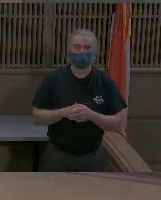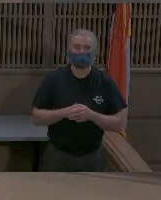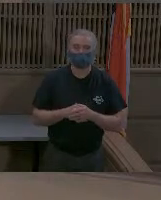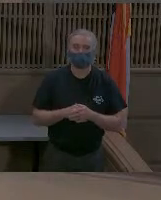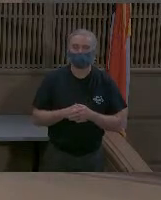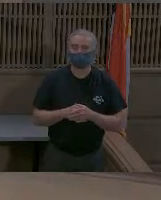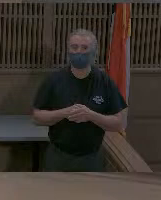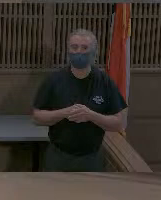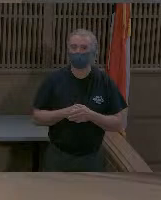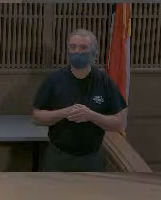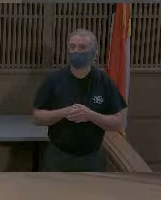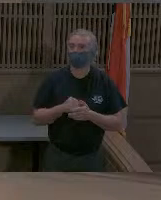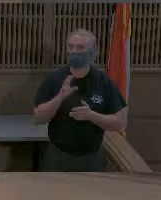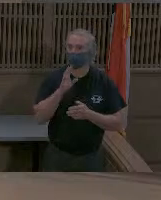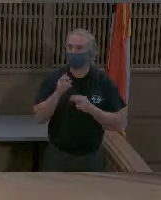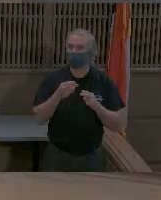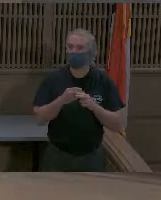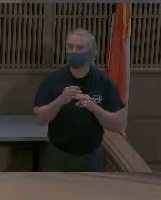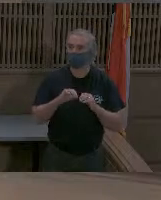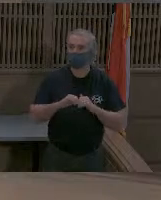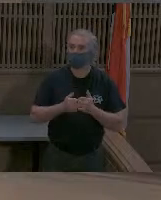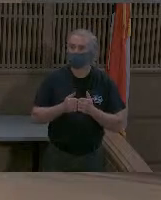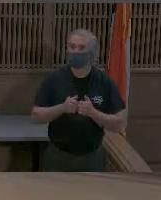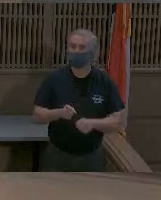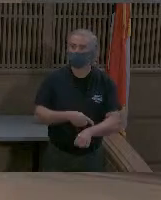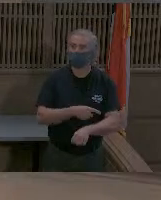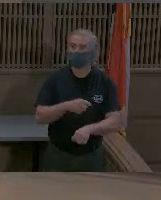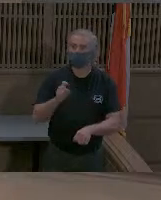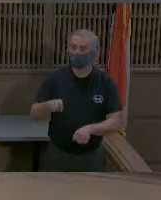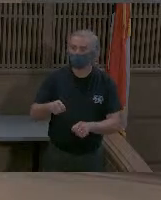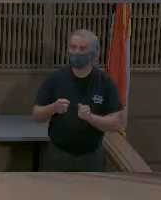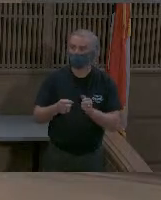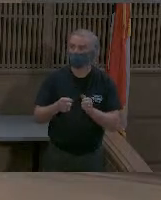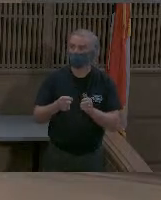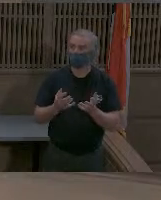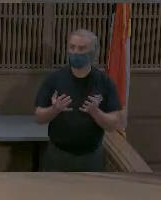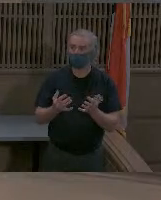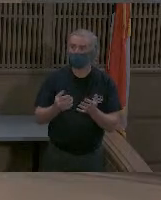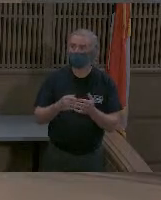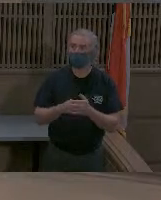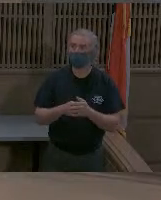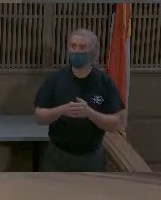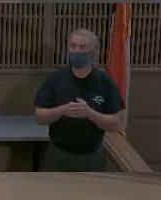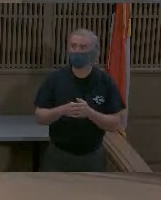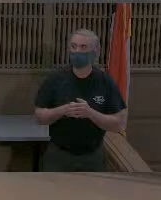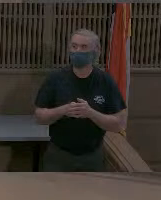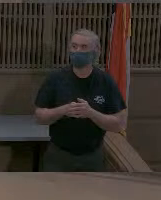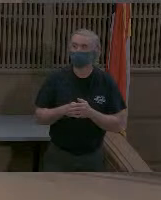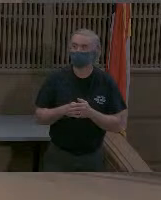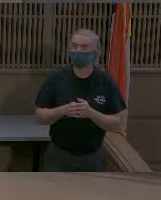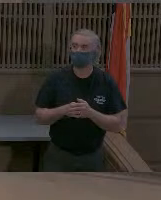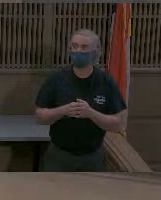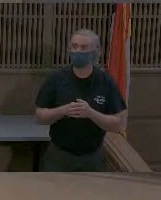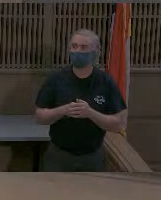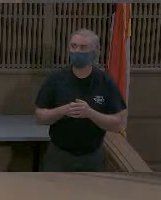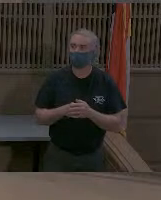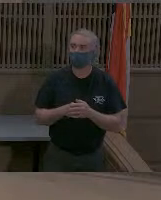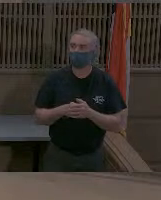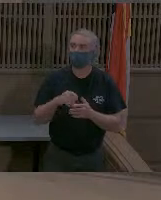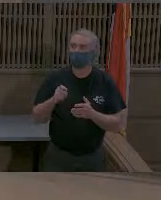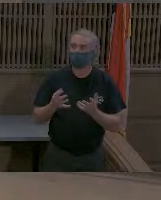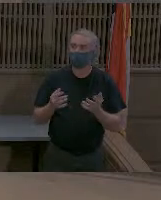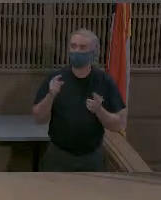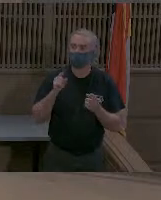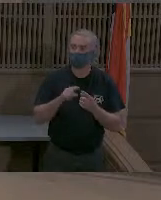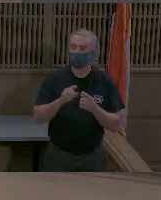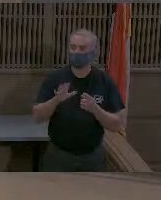If we're talking about how long you have to wait, literally you have to wait until your isolation period